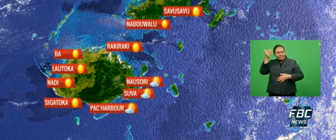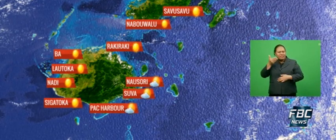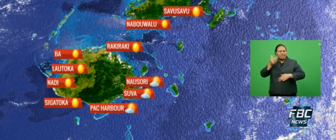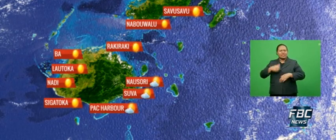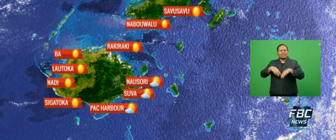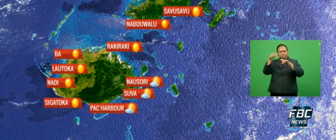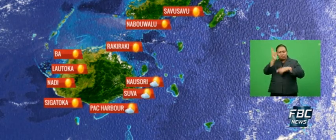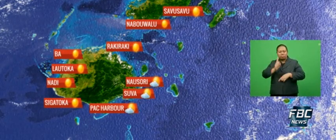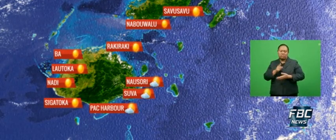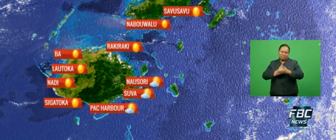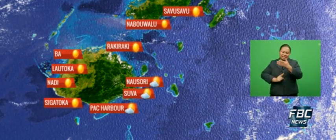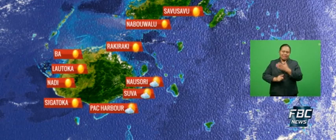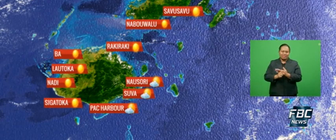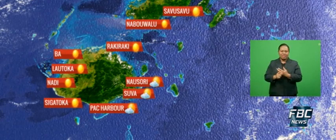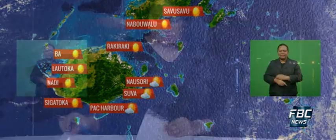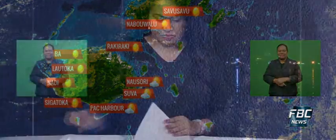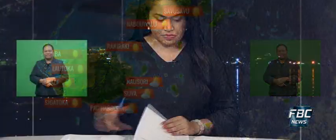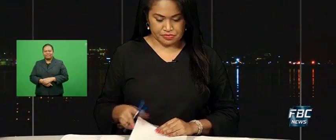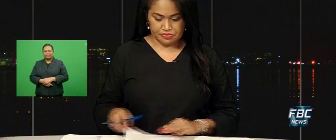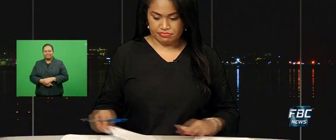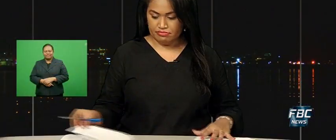thunderstorms expected elsewhere.